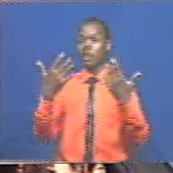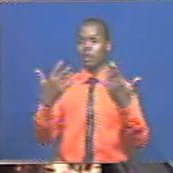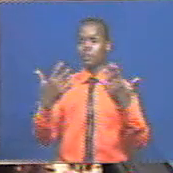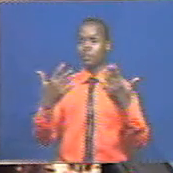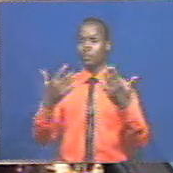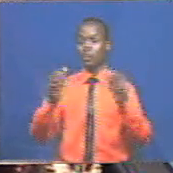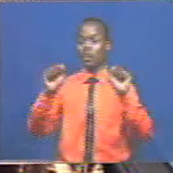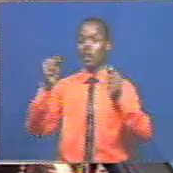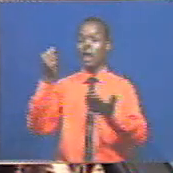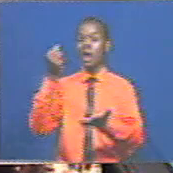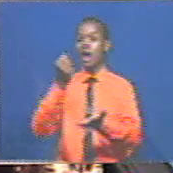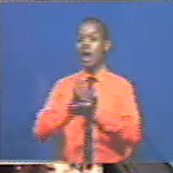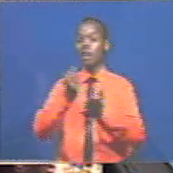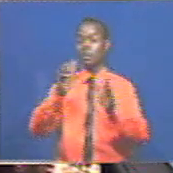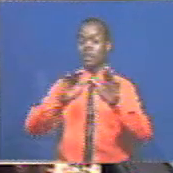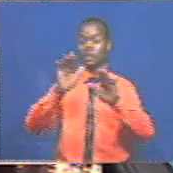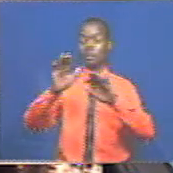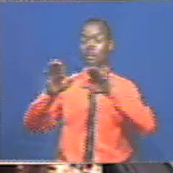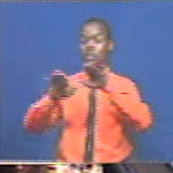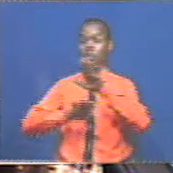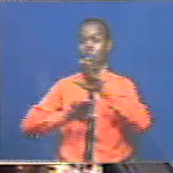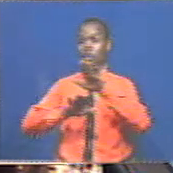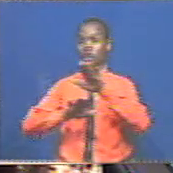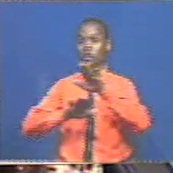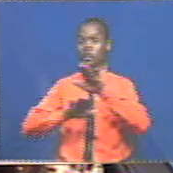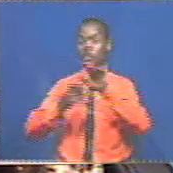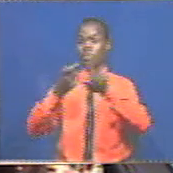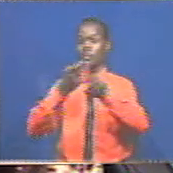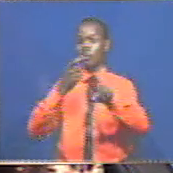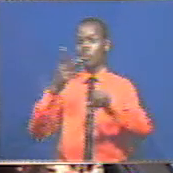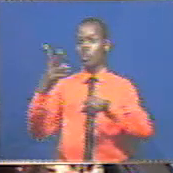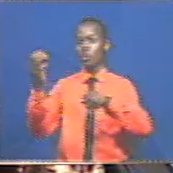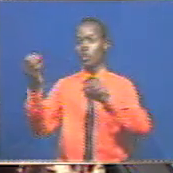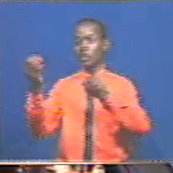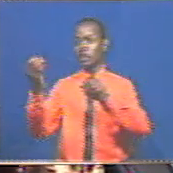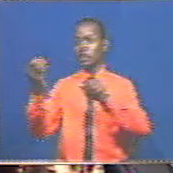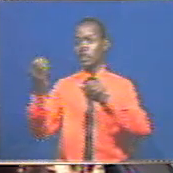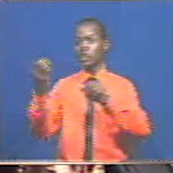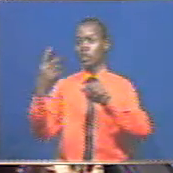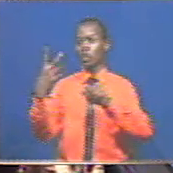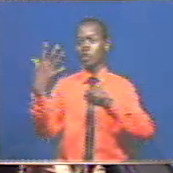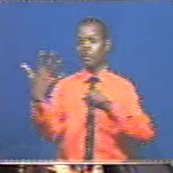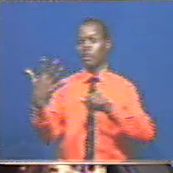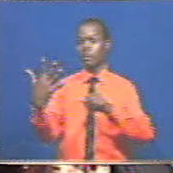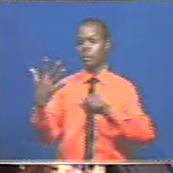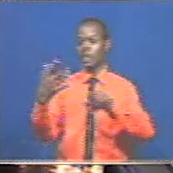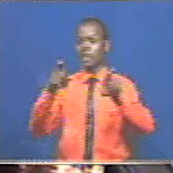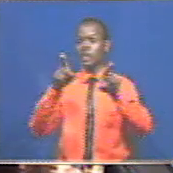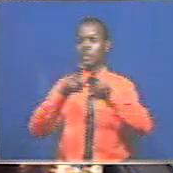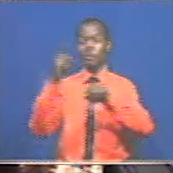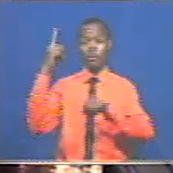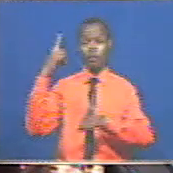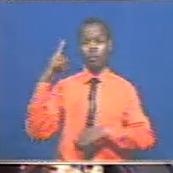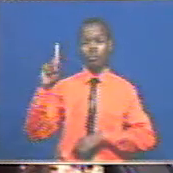approval of our strategic plan from 2020 to 2025 and four and a